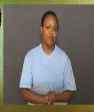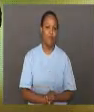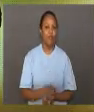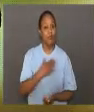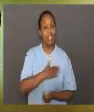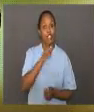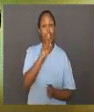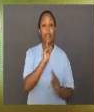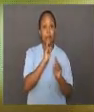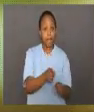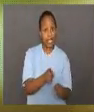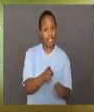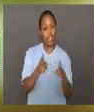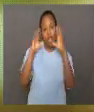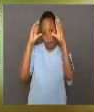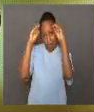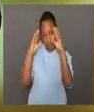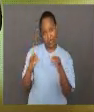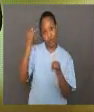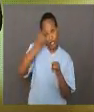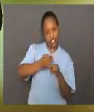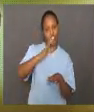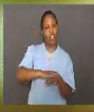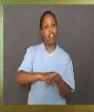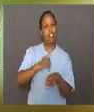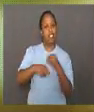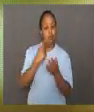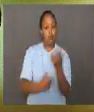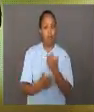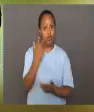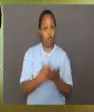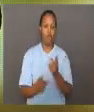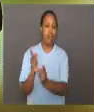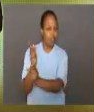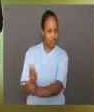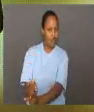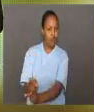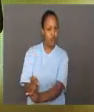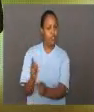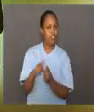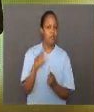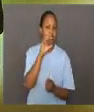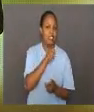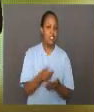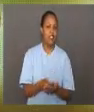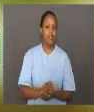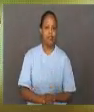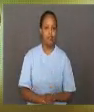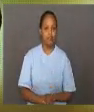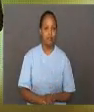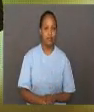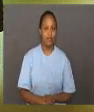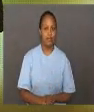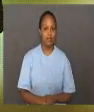Good work, everyone. Please keep your answers, as your teacher will want to see them after this lesson